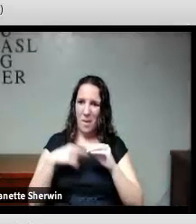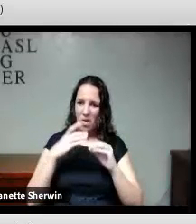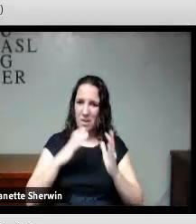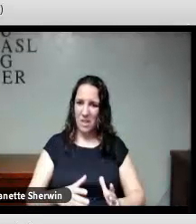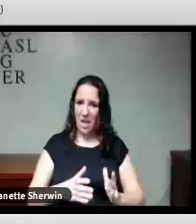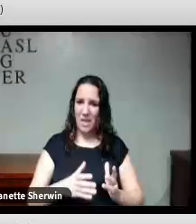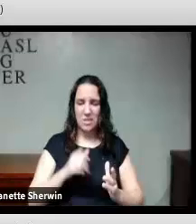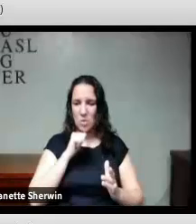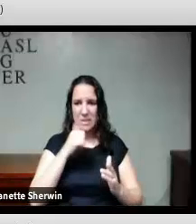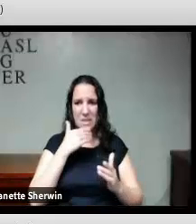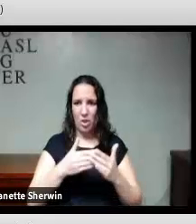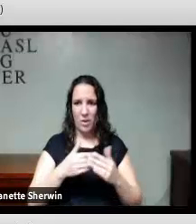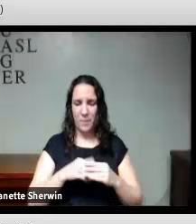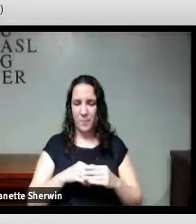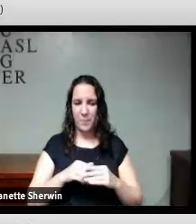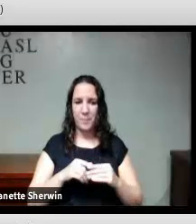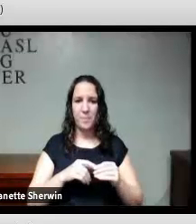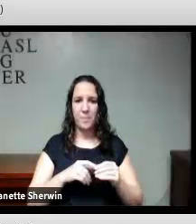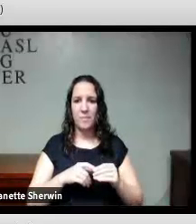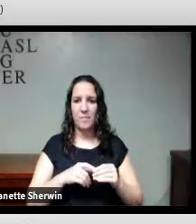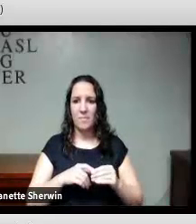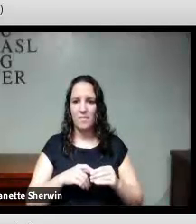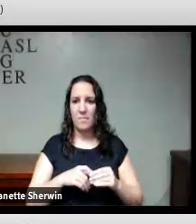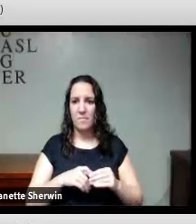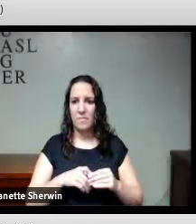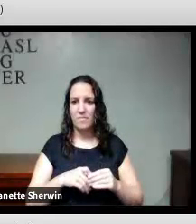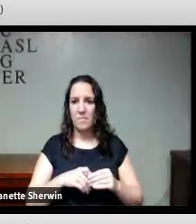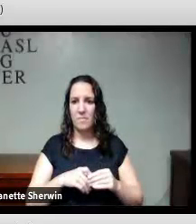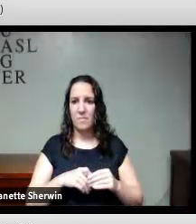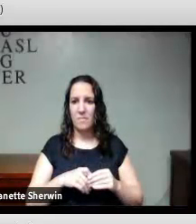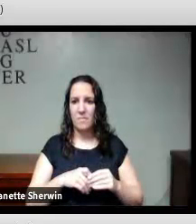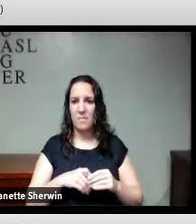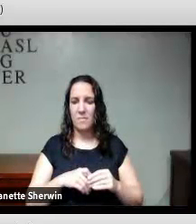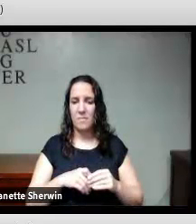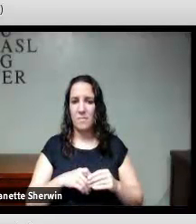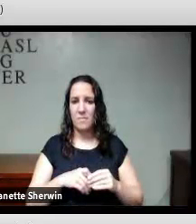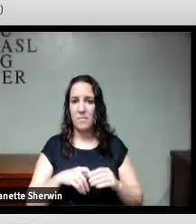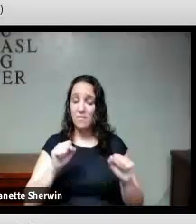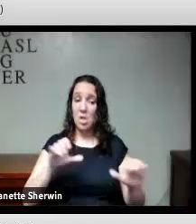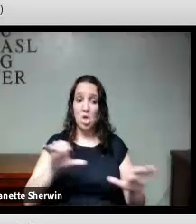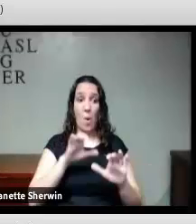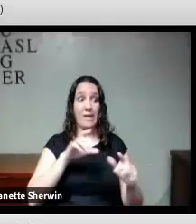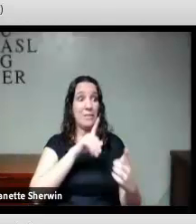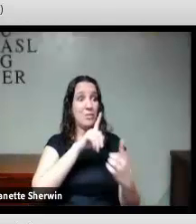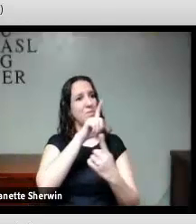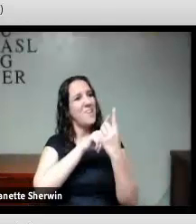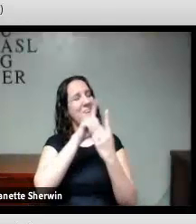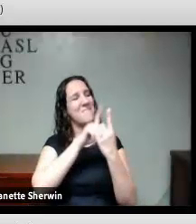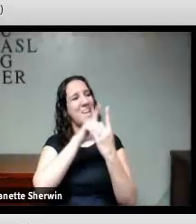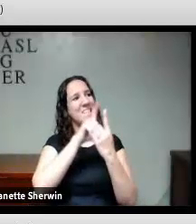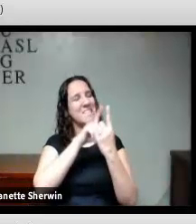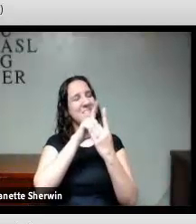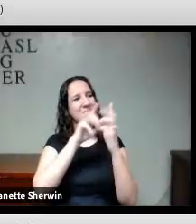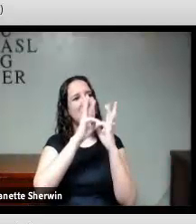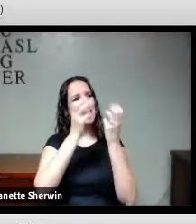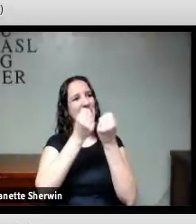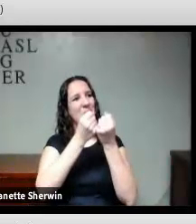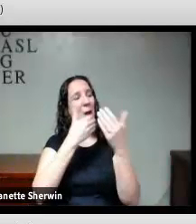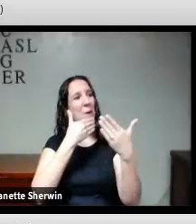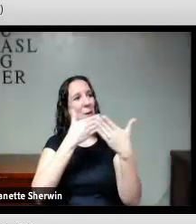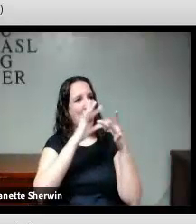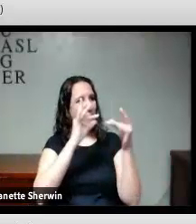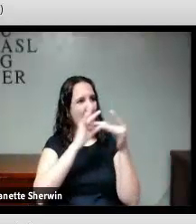qualifies for the evaluations for my programs. I can do a face-to-face workshop and have glowing evaluations, good comments from people